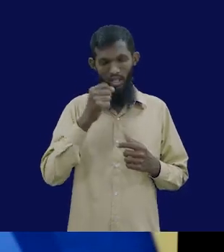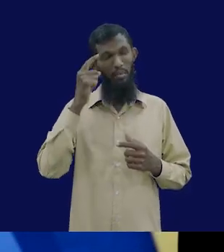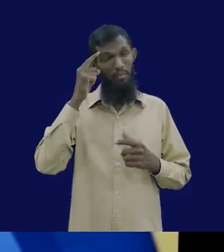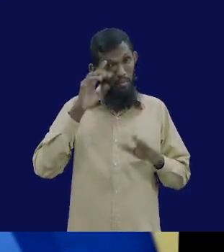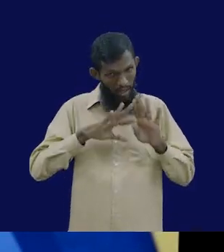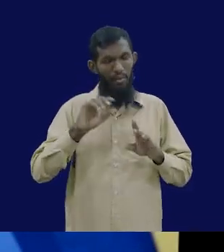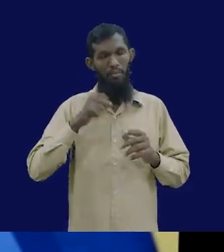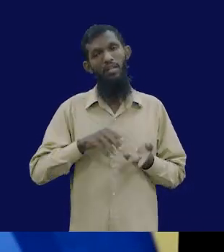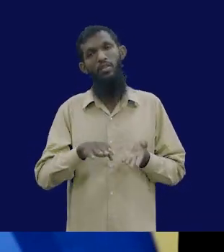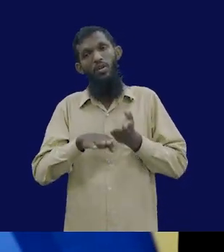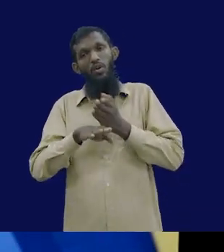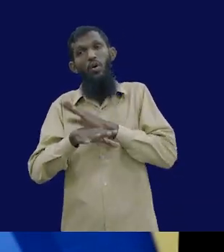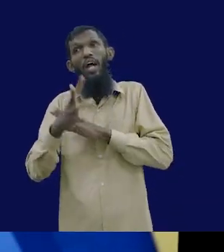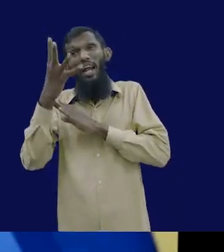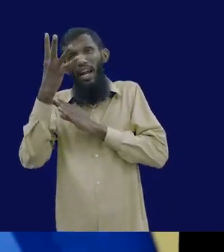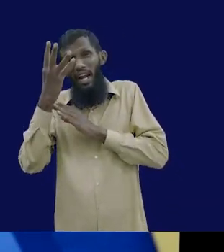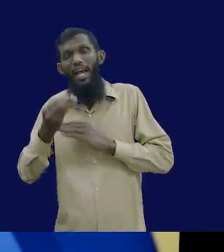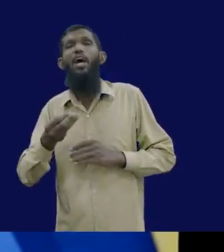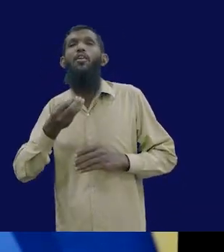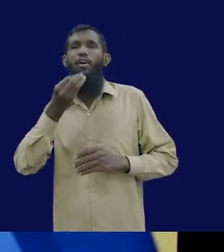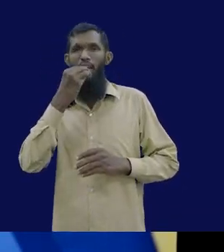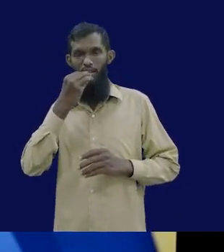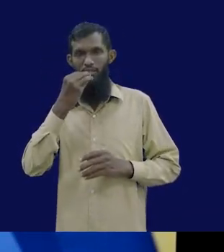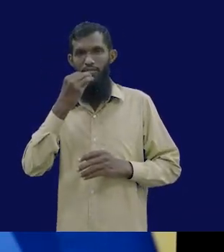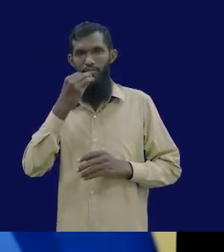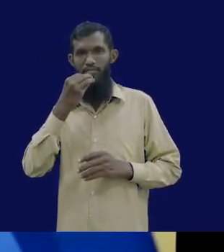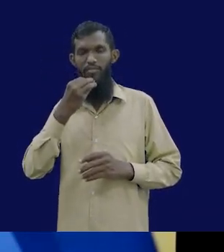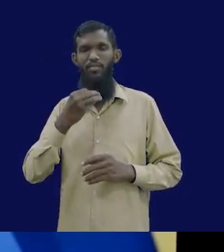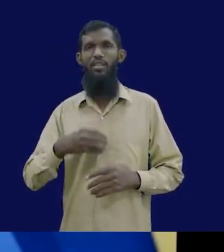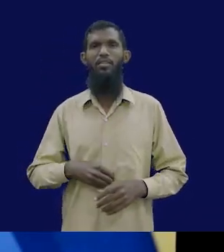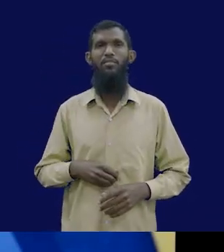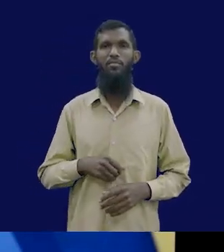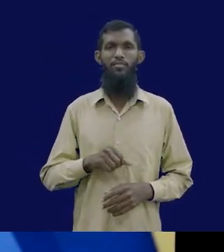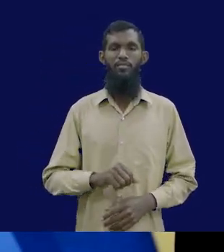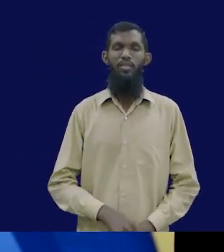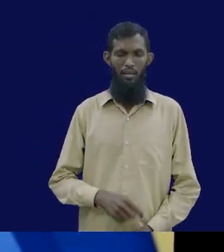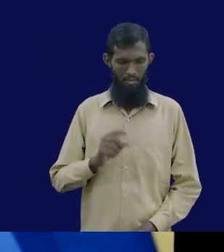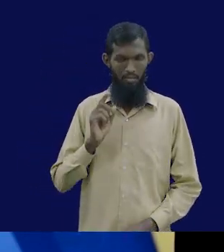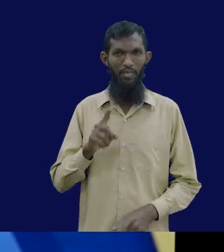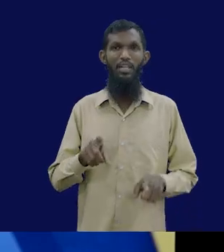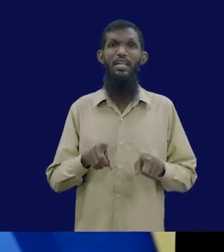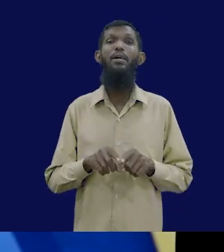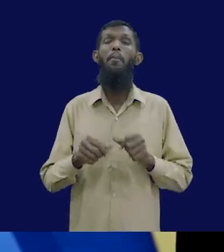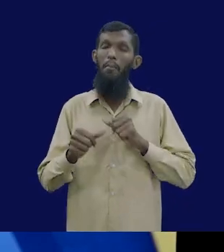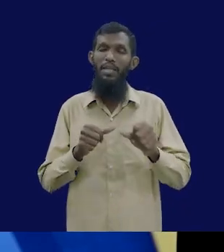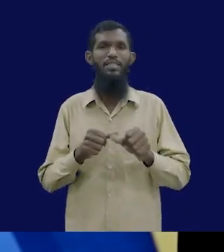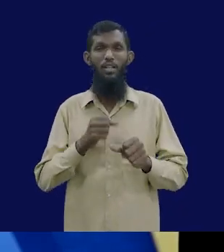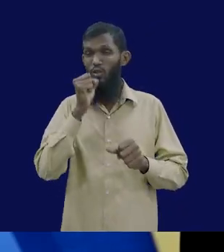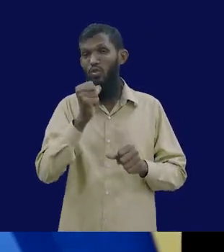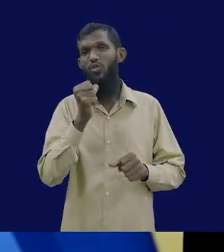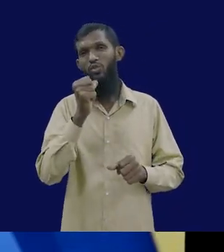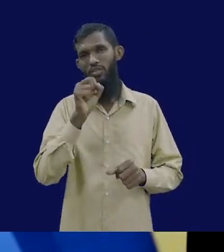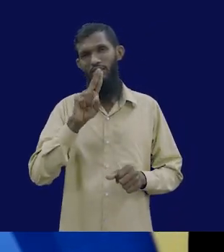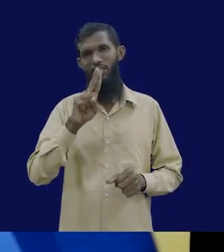meal, meaning before the Fajr prayer is called, he should